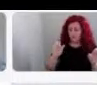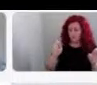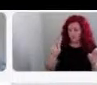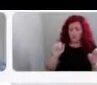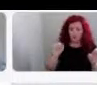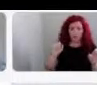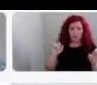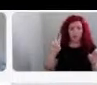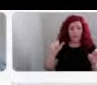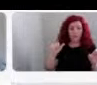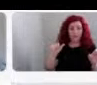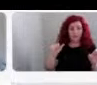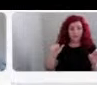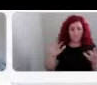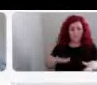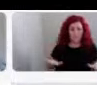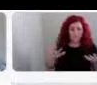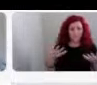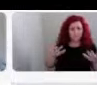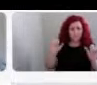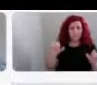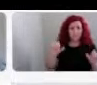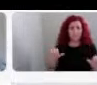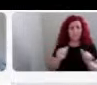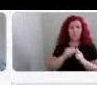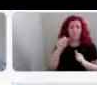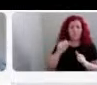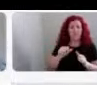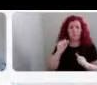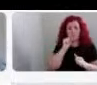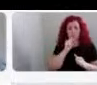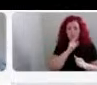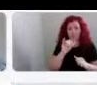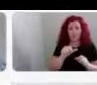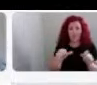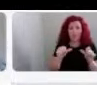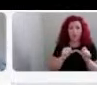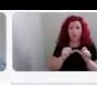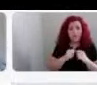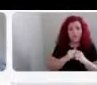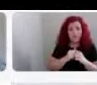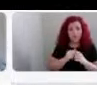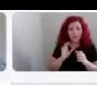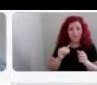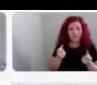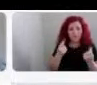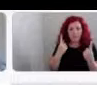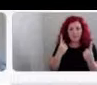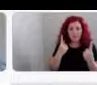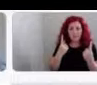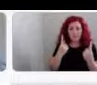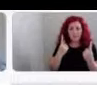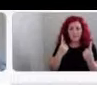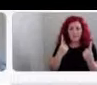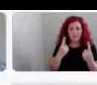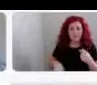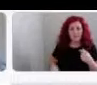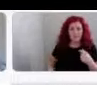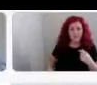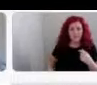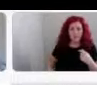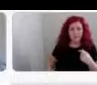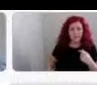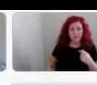neighborhoods stay with like south scottsdale in that area really makes sense as a community of interest and also works to make the